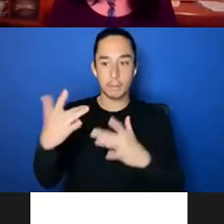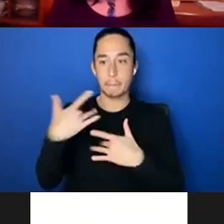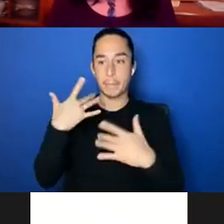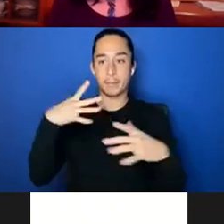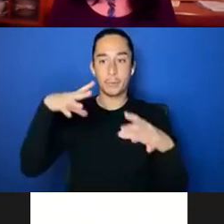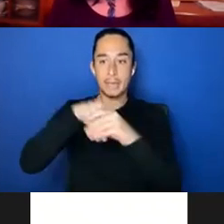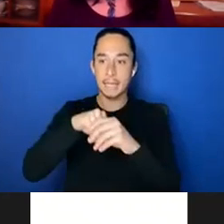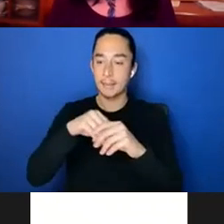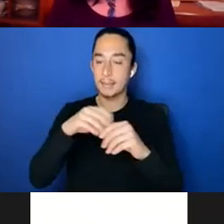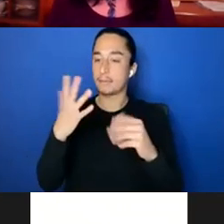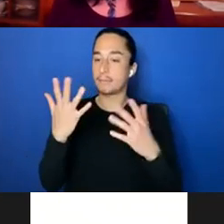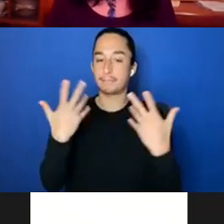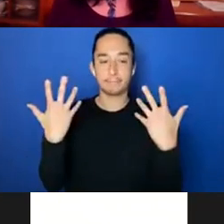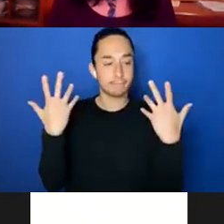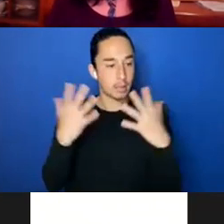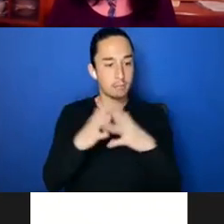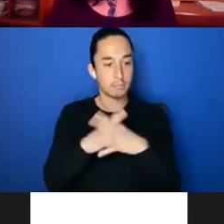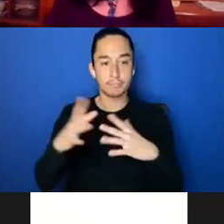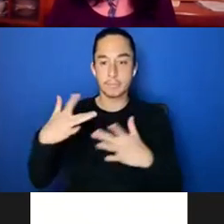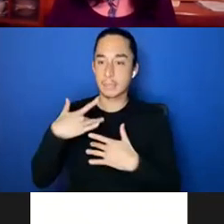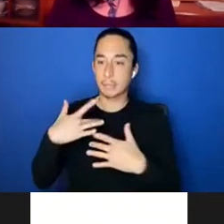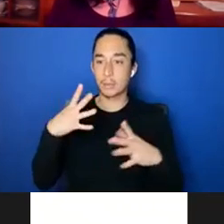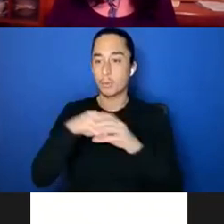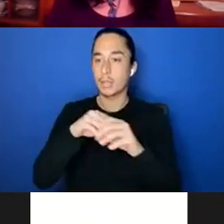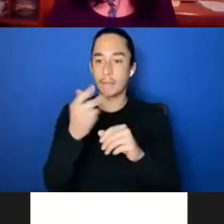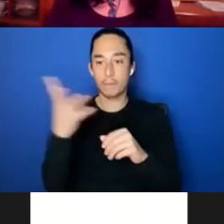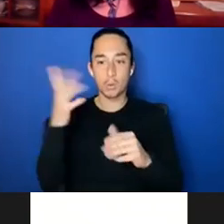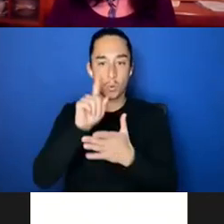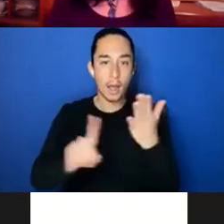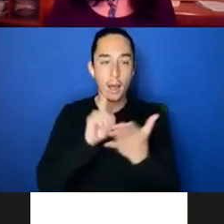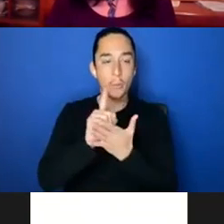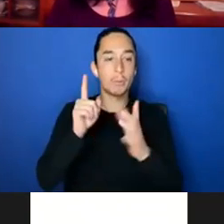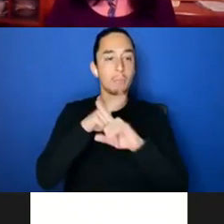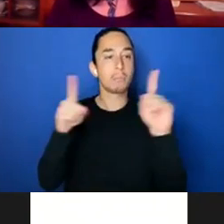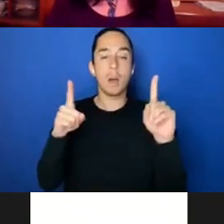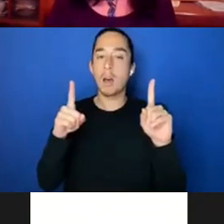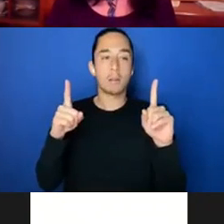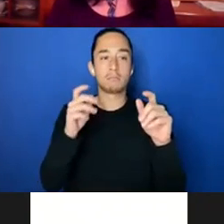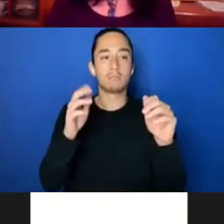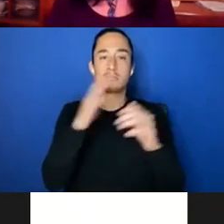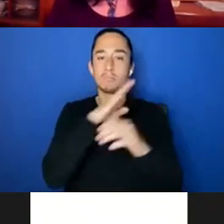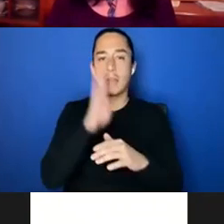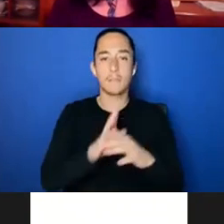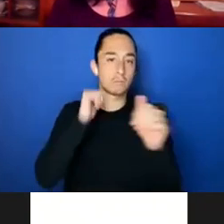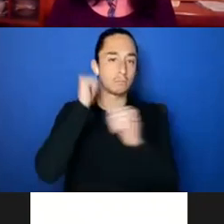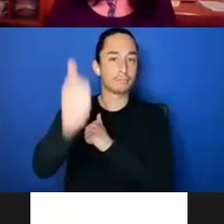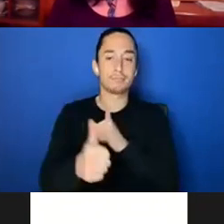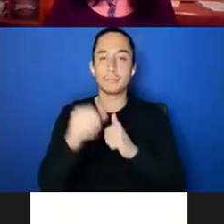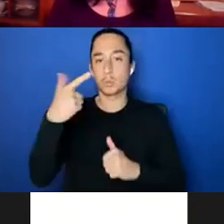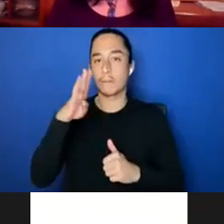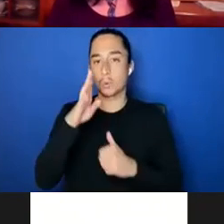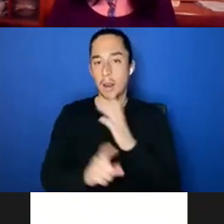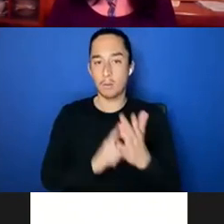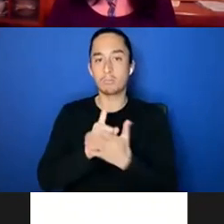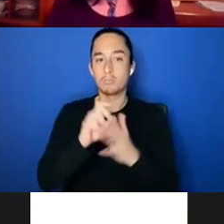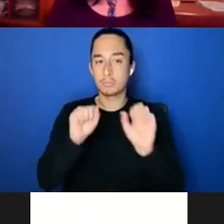within, it's usually within a couple of hours, but never more than 24 hours. And so she will be able to get you your answers really